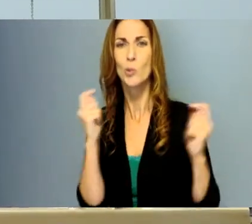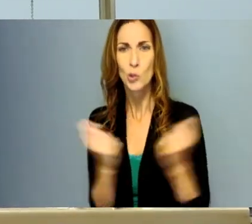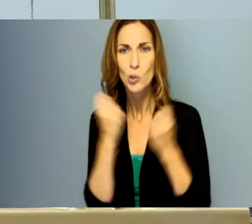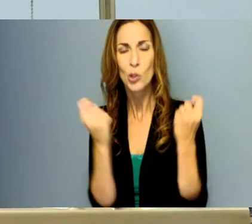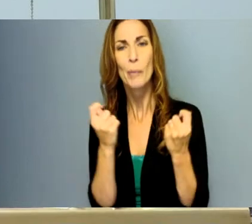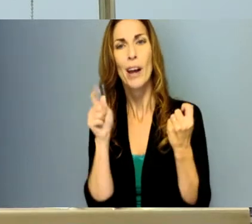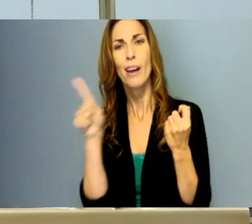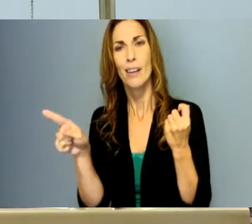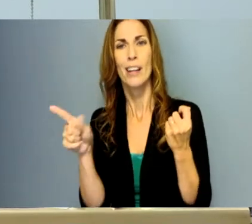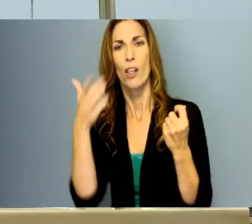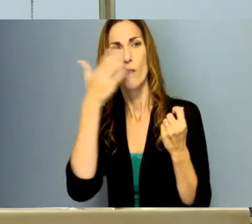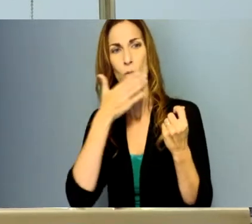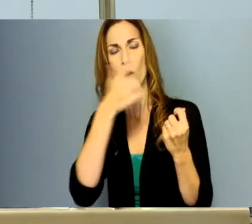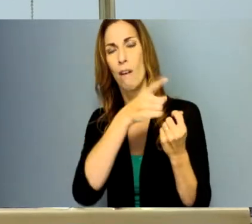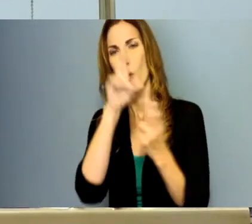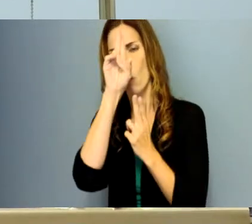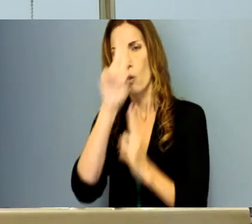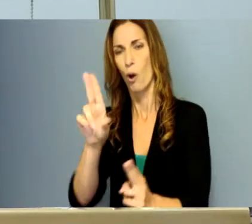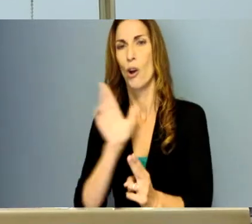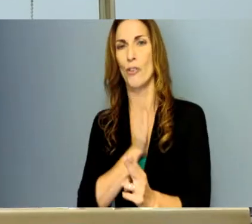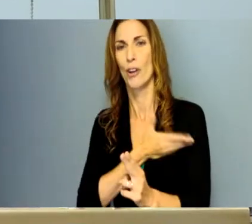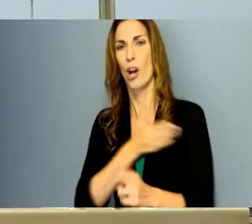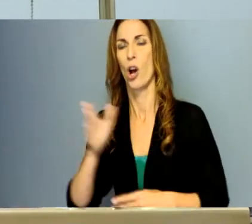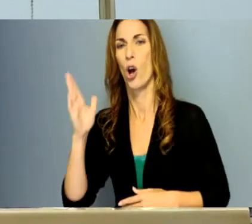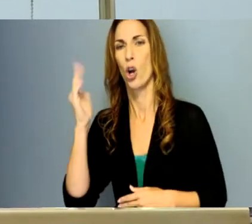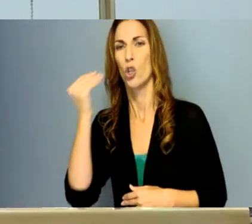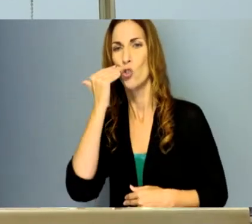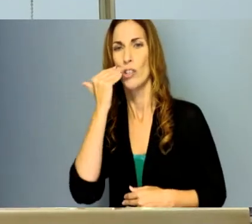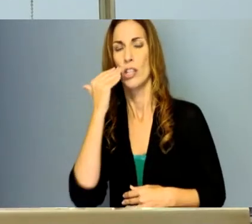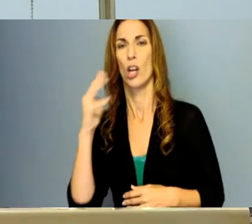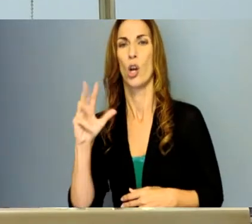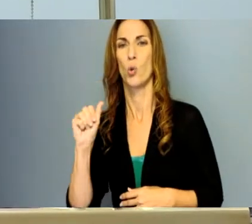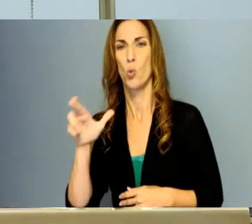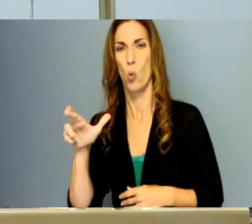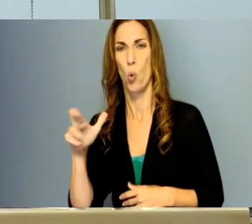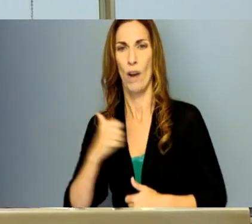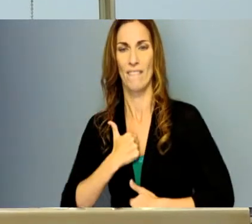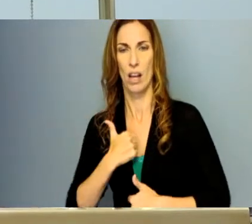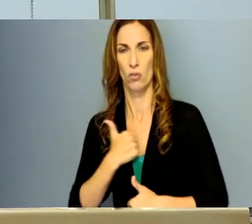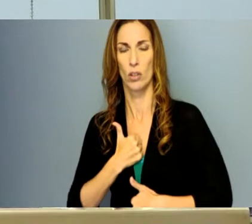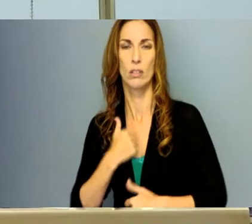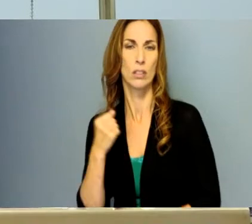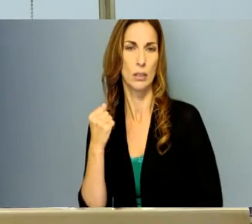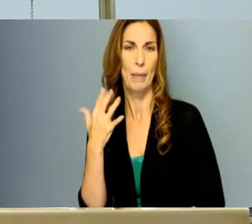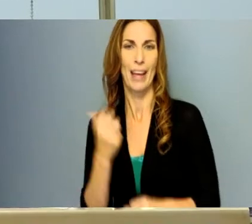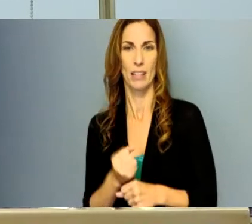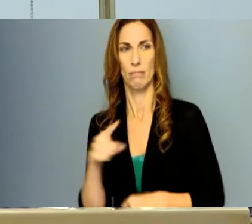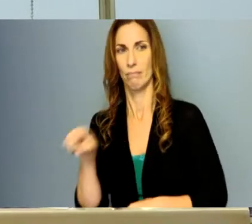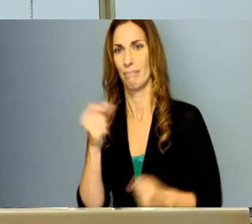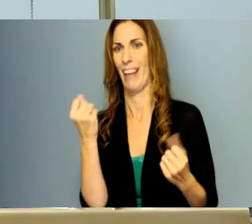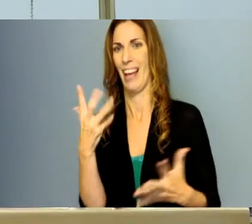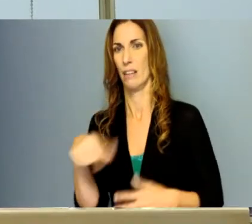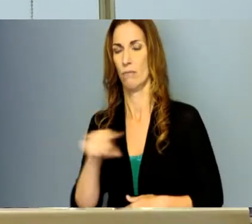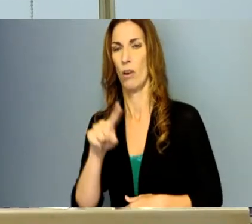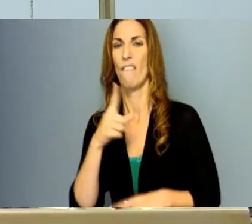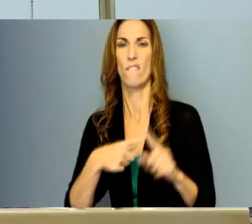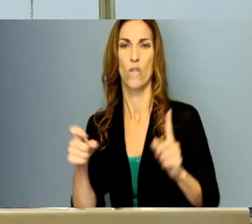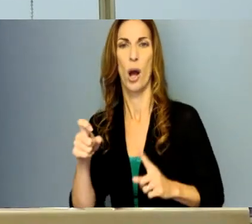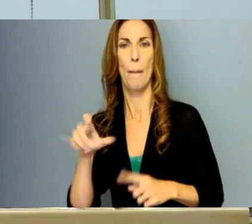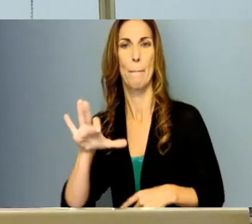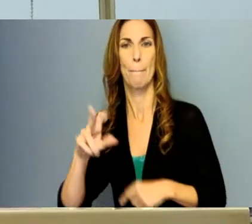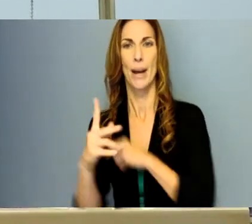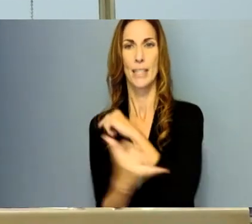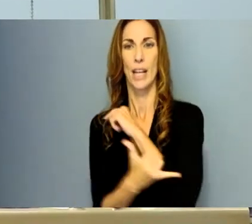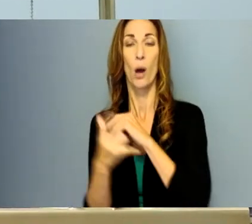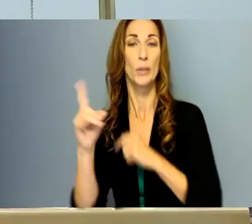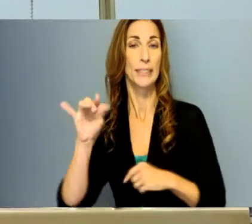in the courtyard honoring our Korean War vets, a number of them from Bucks County who passed away. And I want